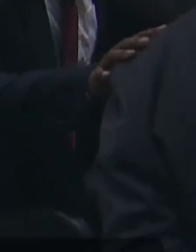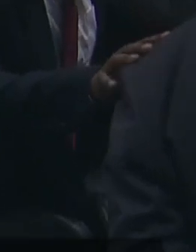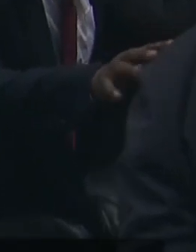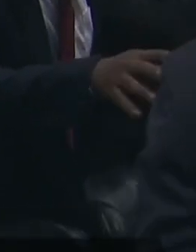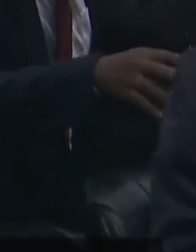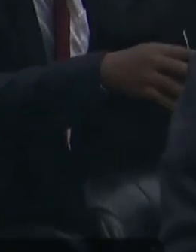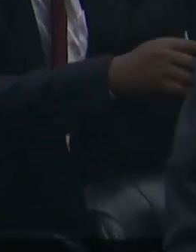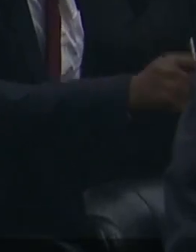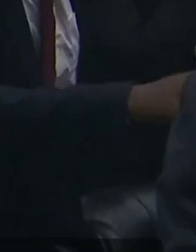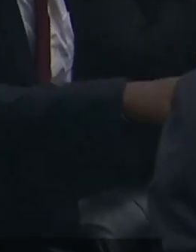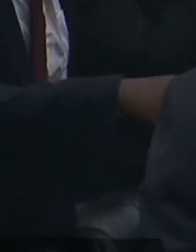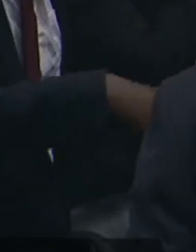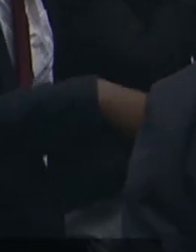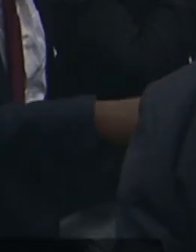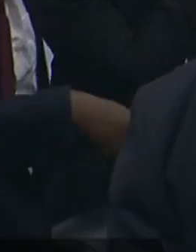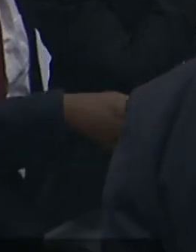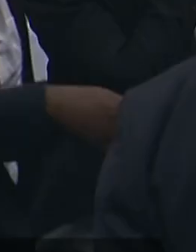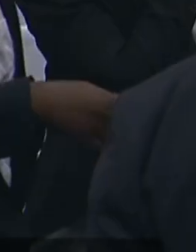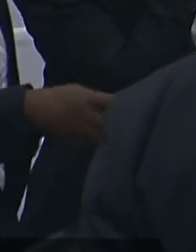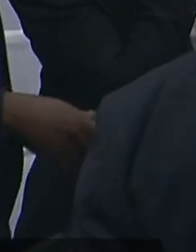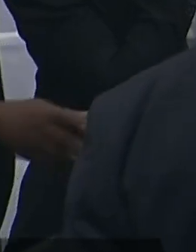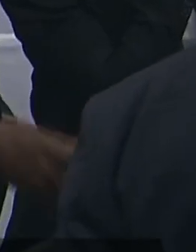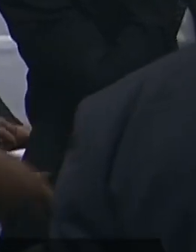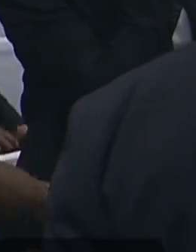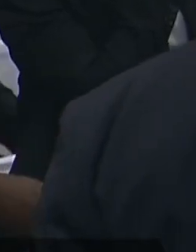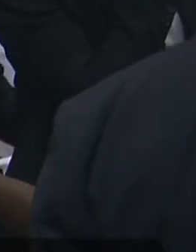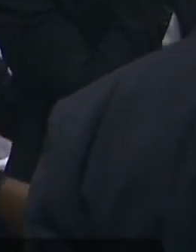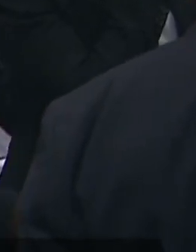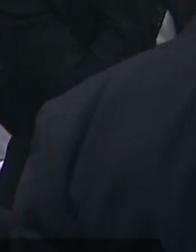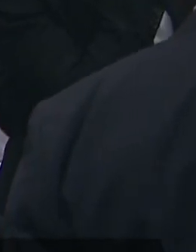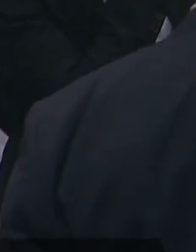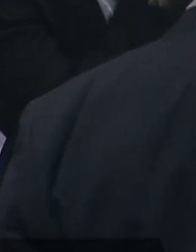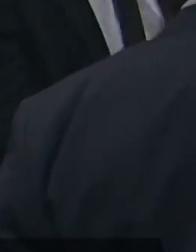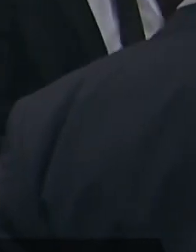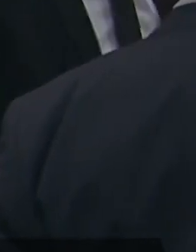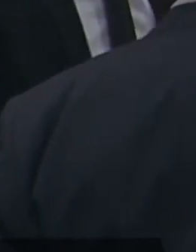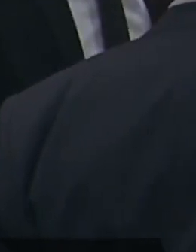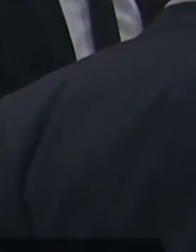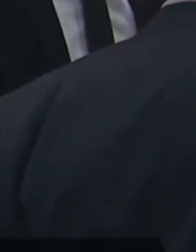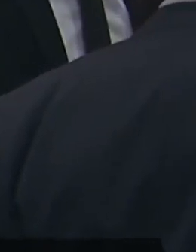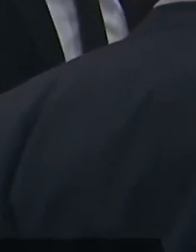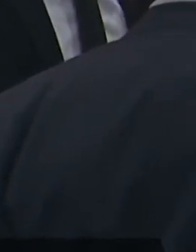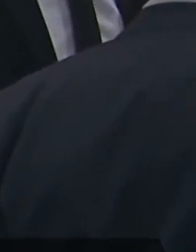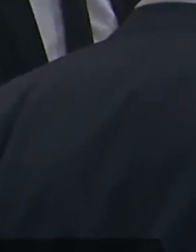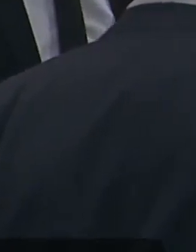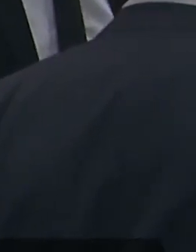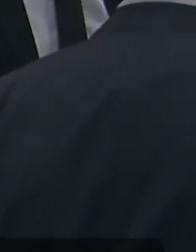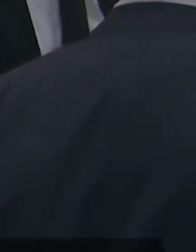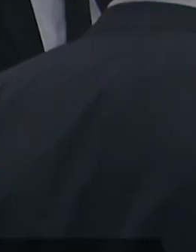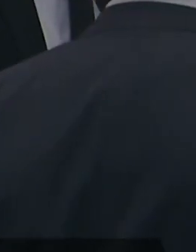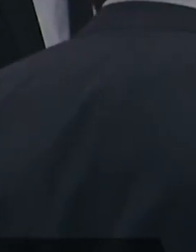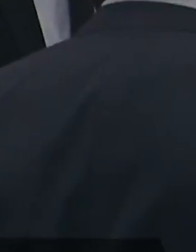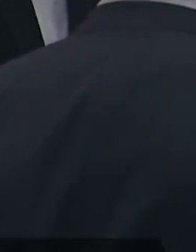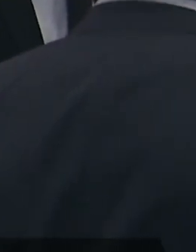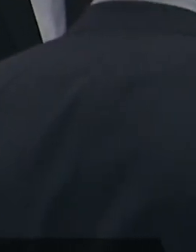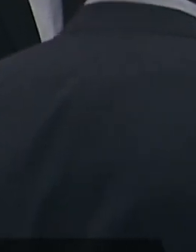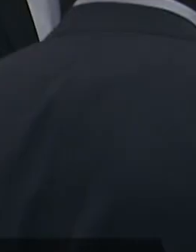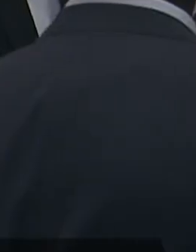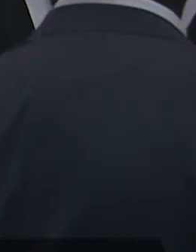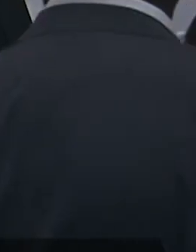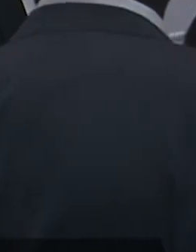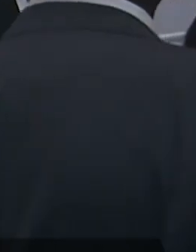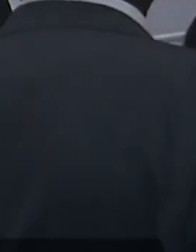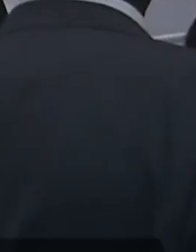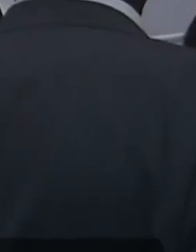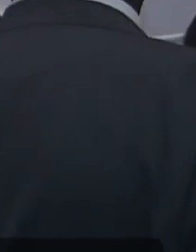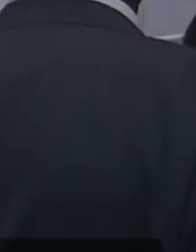the conversations, the guidance when it comes to various leadership roles that some of them occupy inside this particular